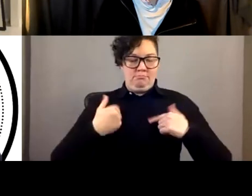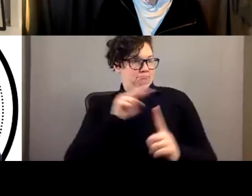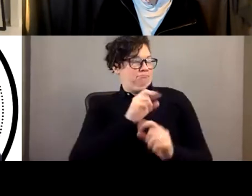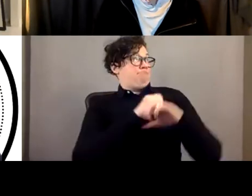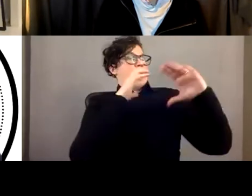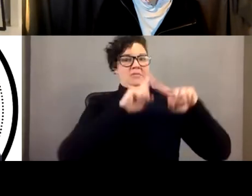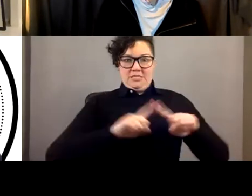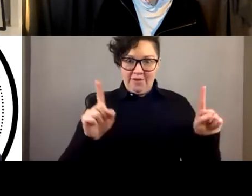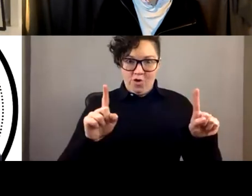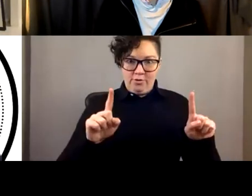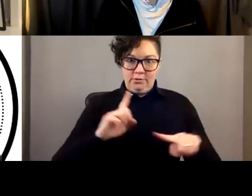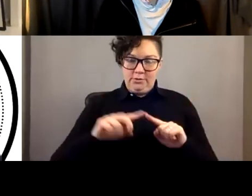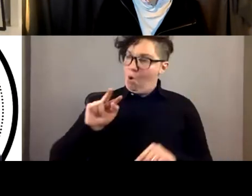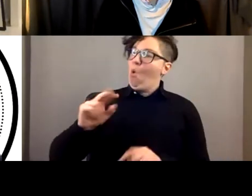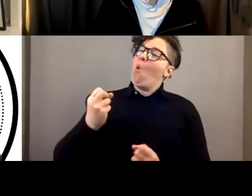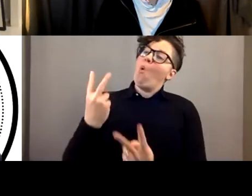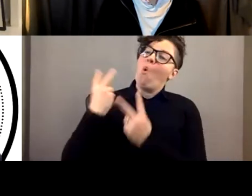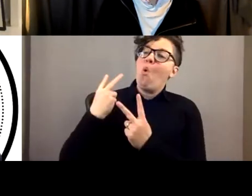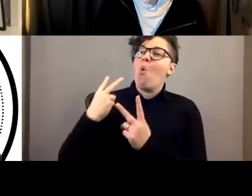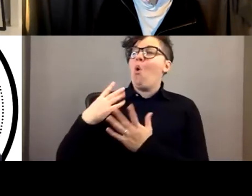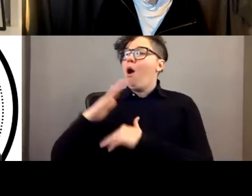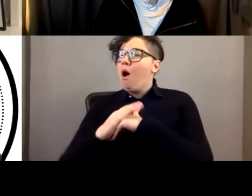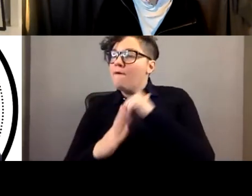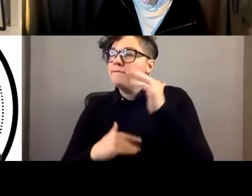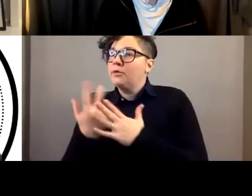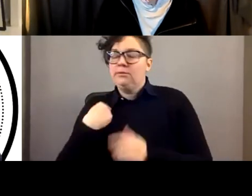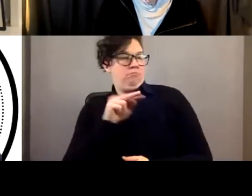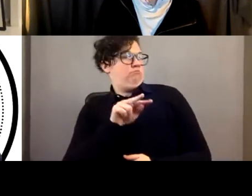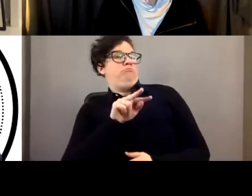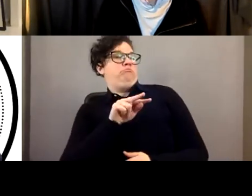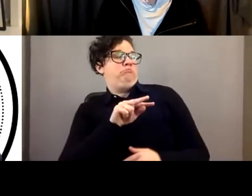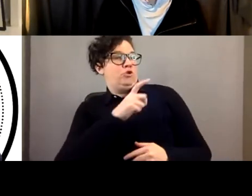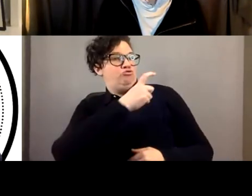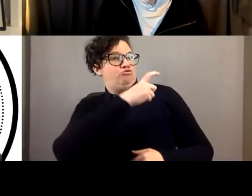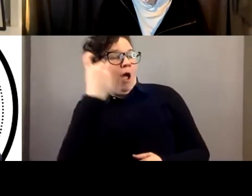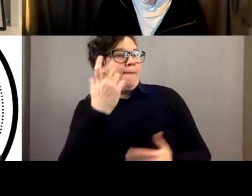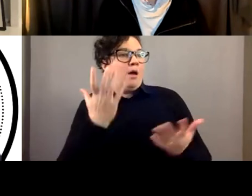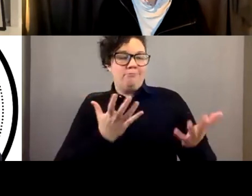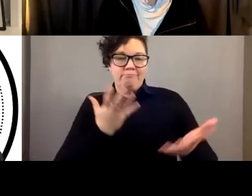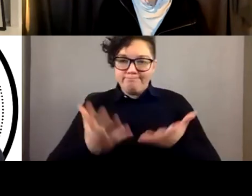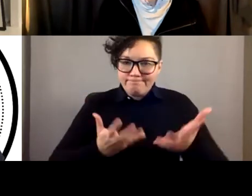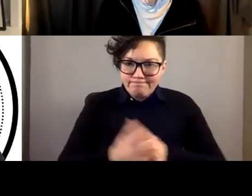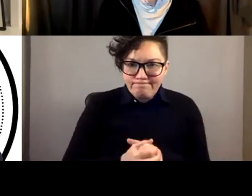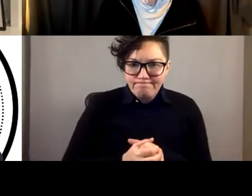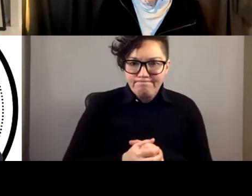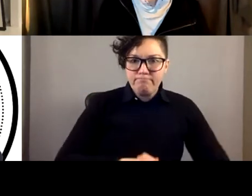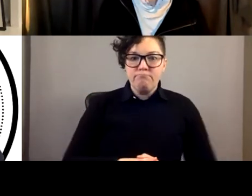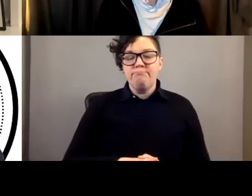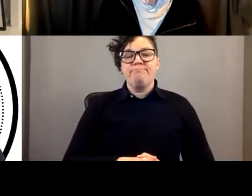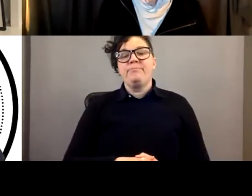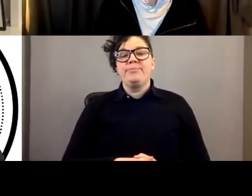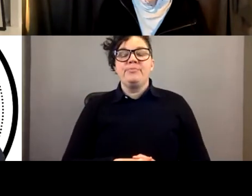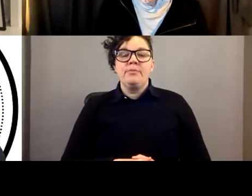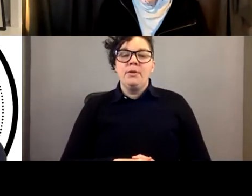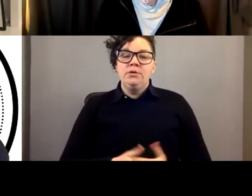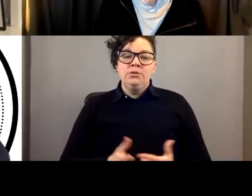others may see, you know, they may be trauma inducing or cause people distress. So I would say again, just to, you know, work